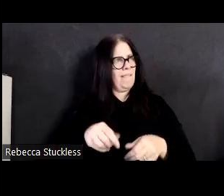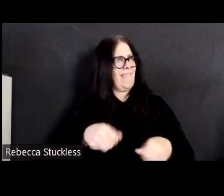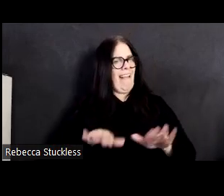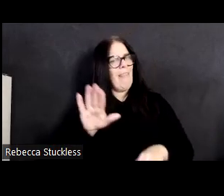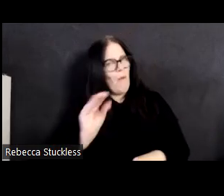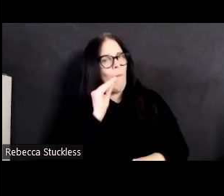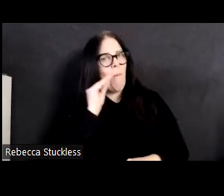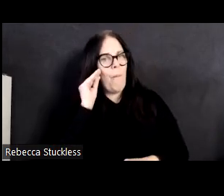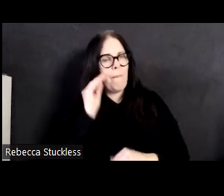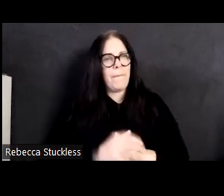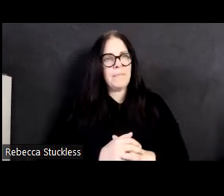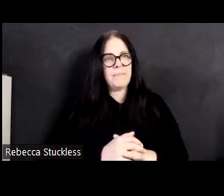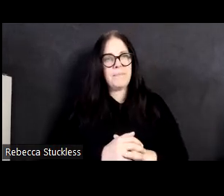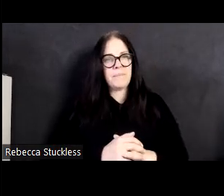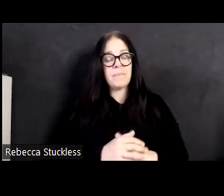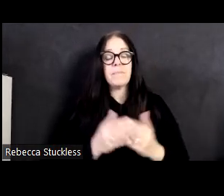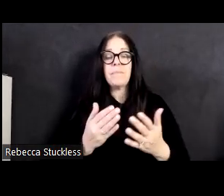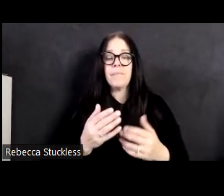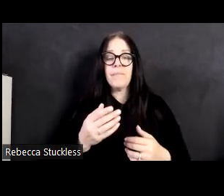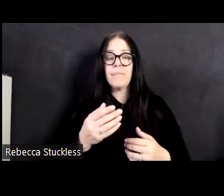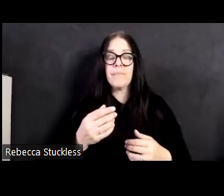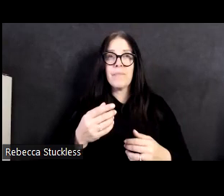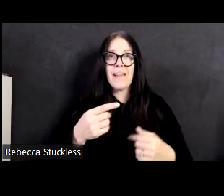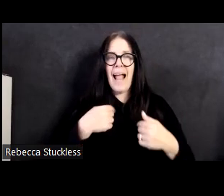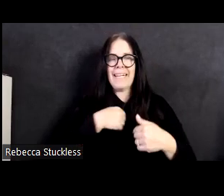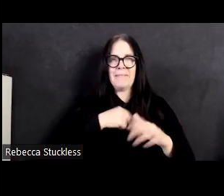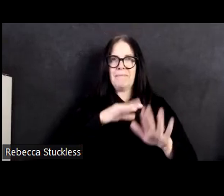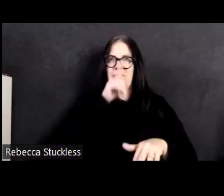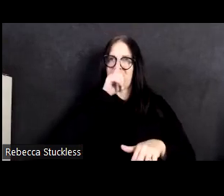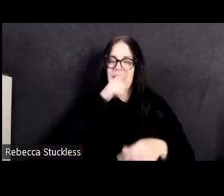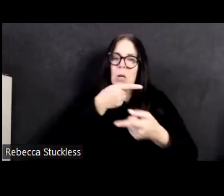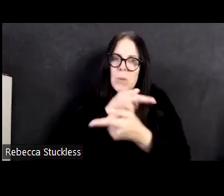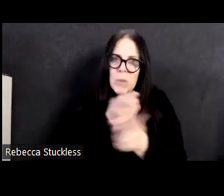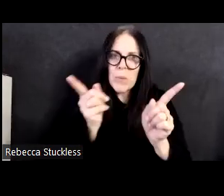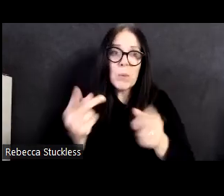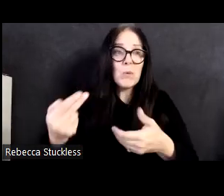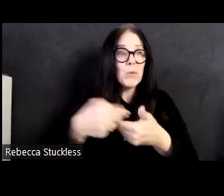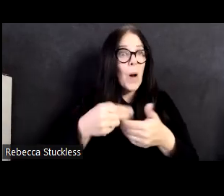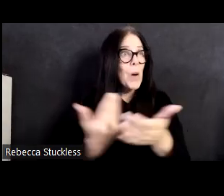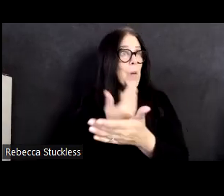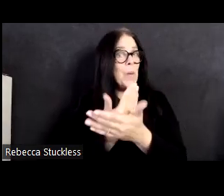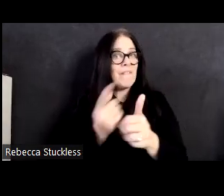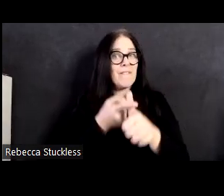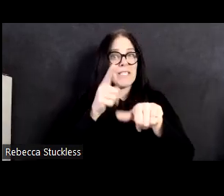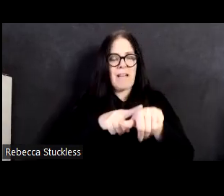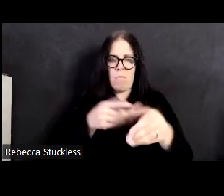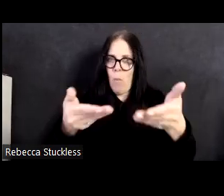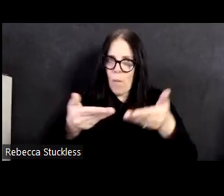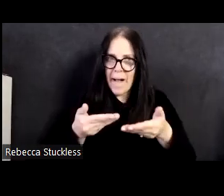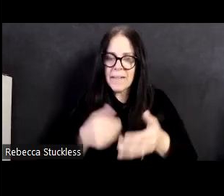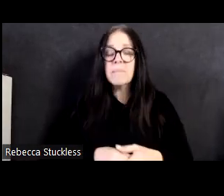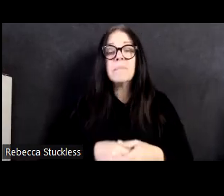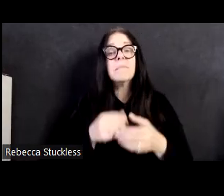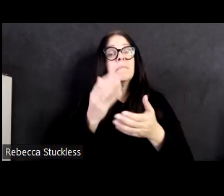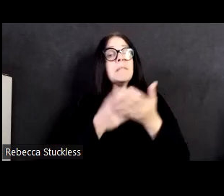For those of you who are joining us for the first time, welcome. And for those of you who have attended